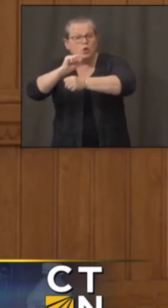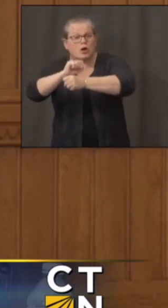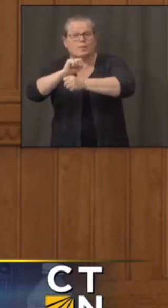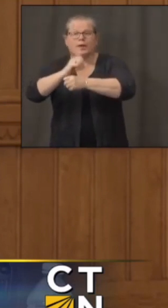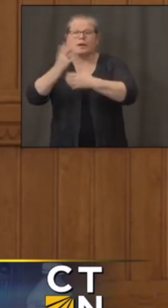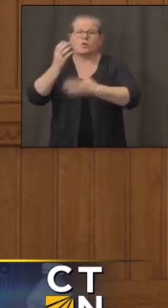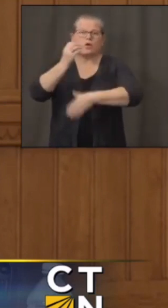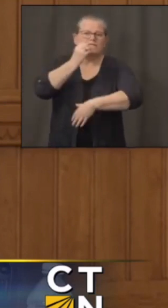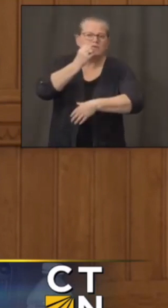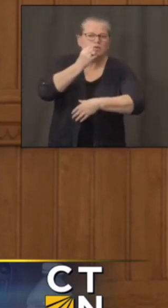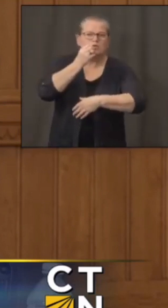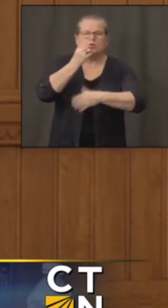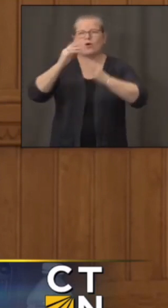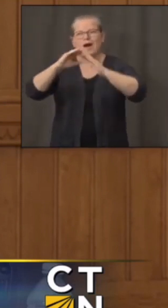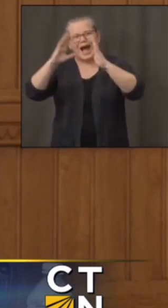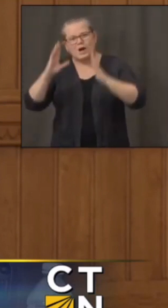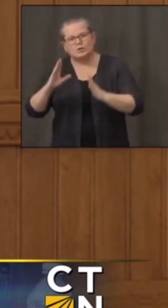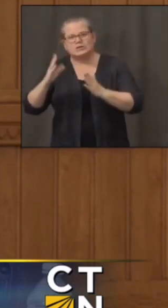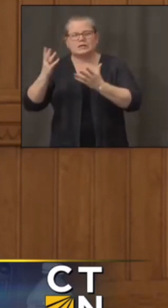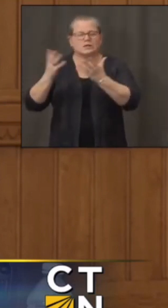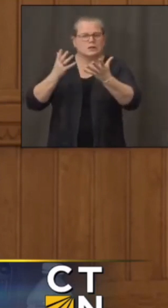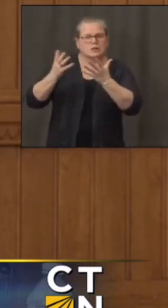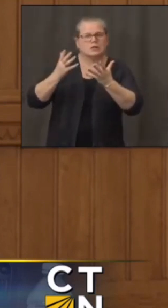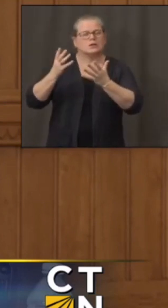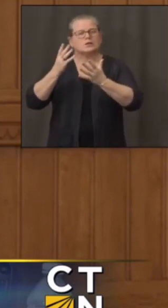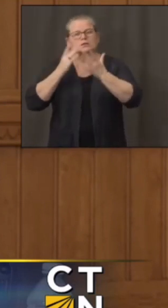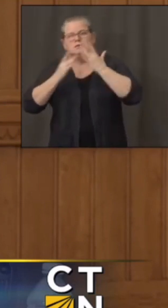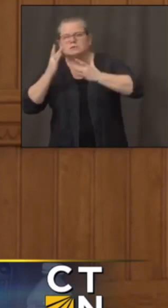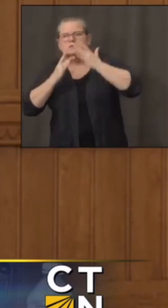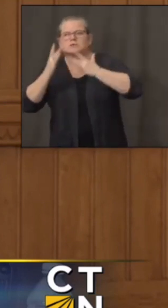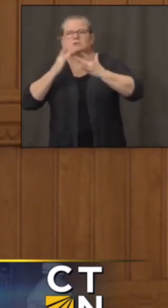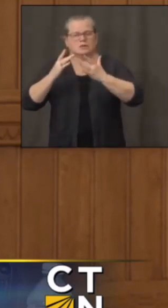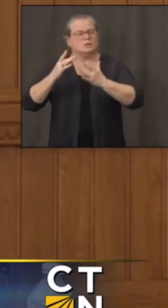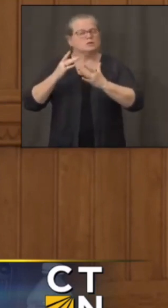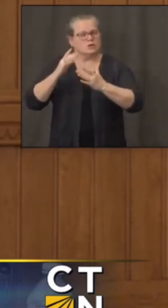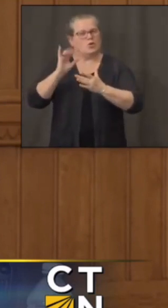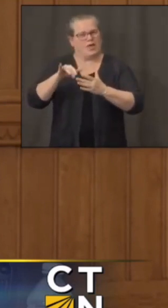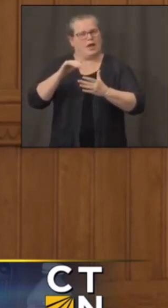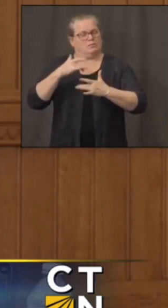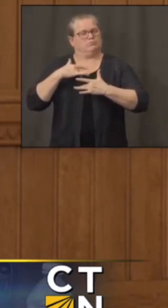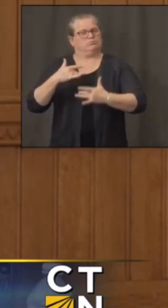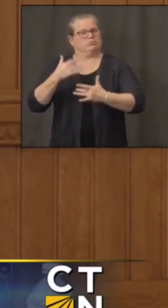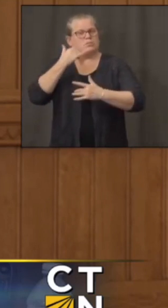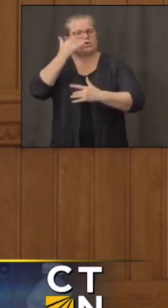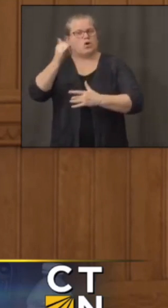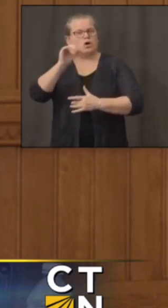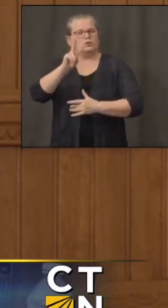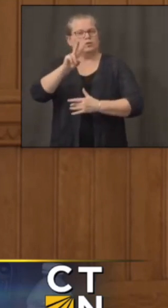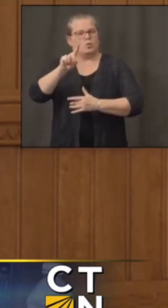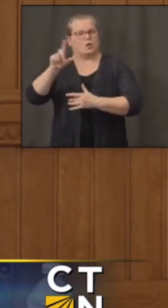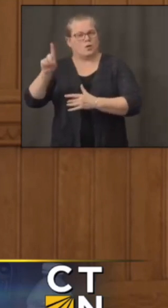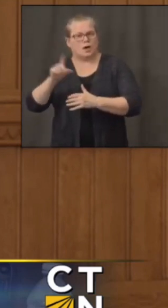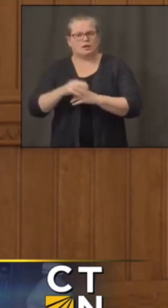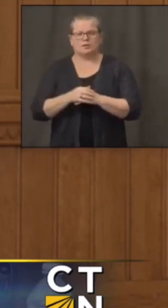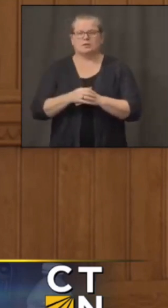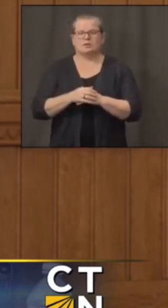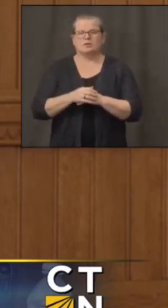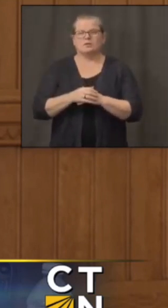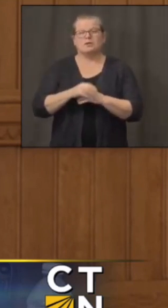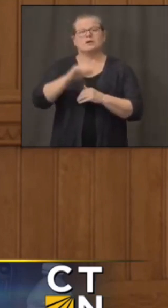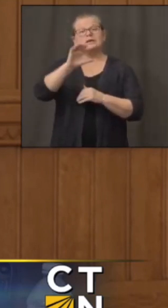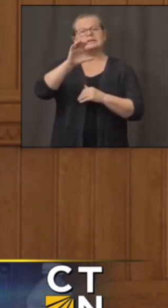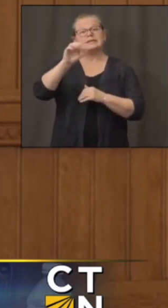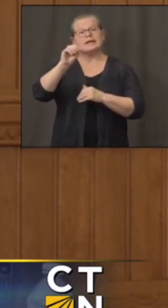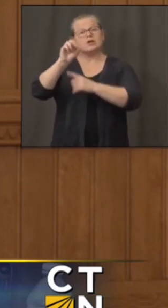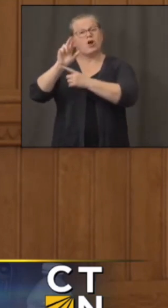hearing quite a bit about that. And certainly one thing that we're hearing as well is that CCAR, they're online recovery